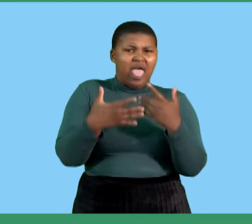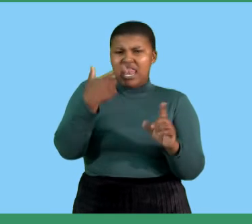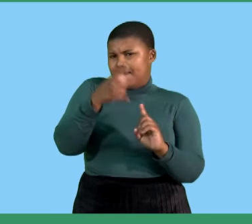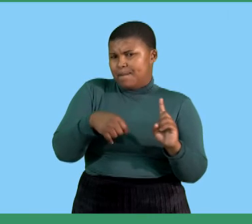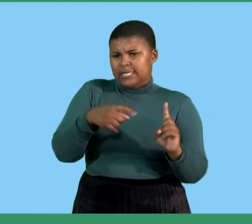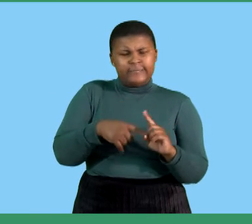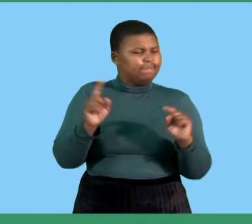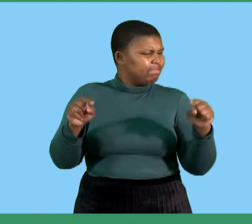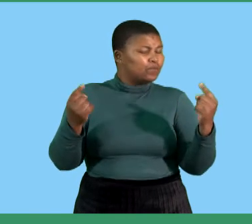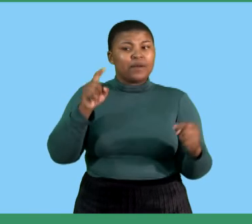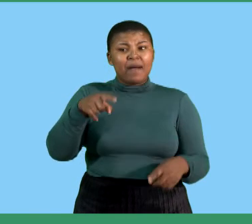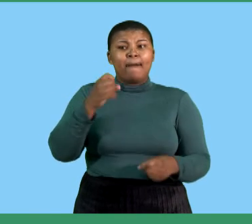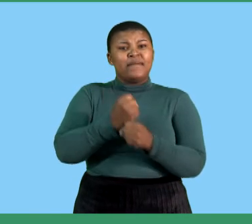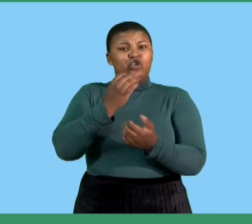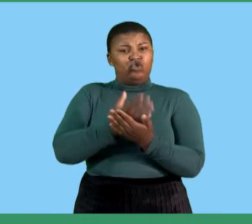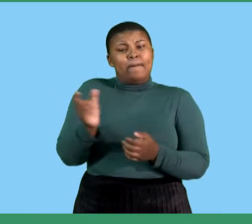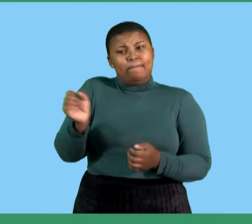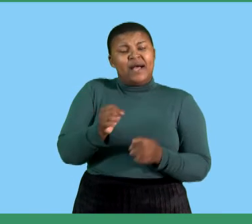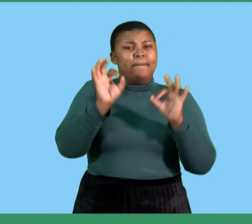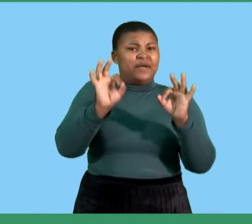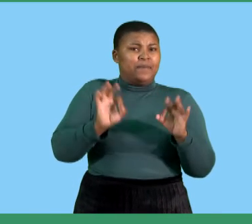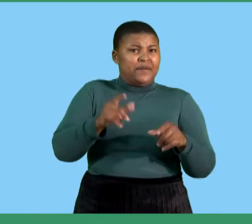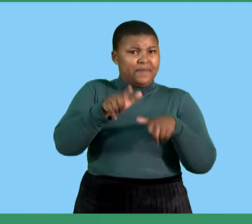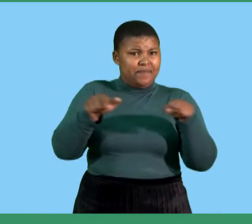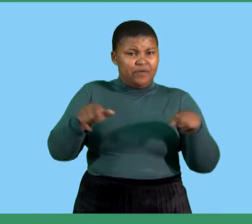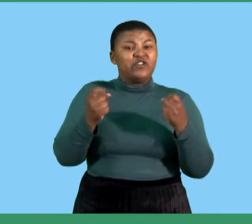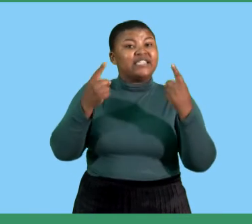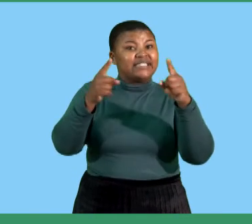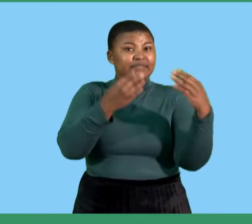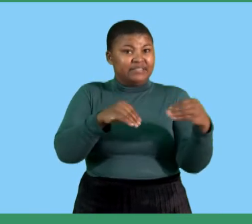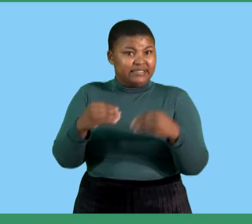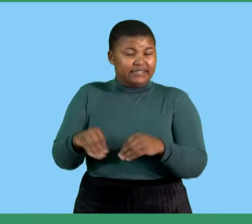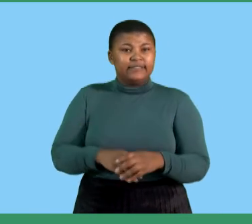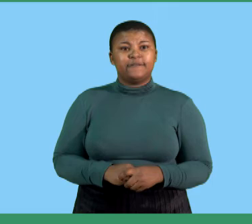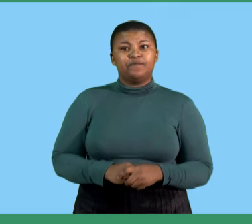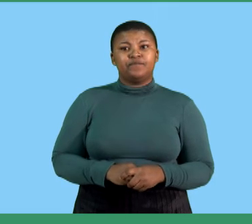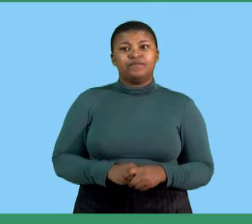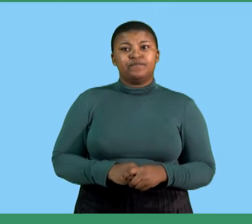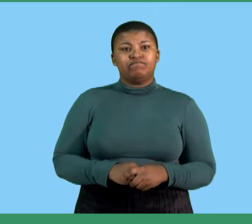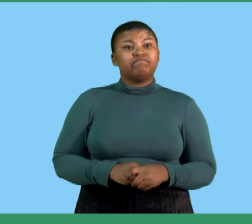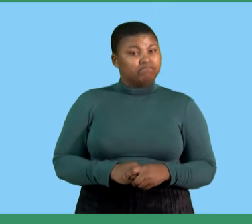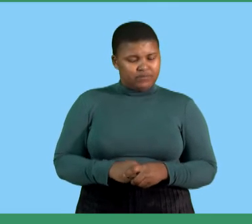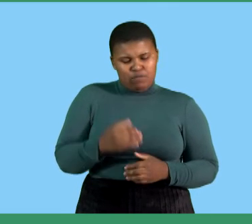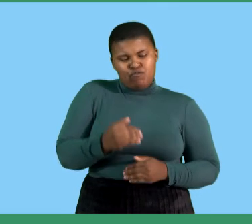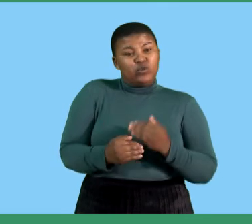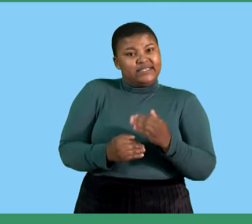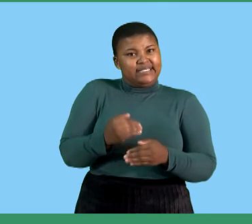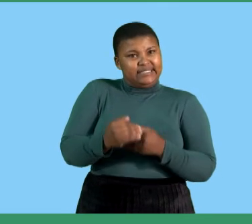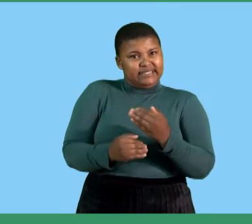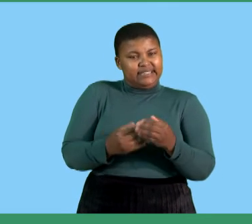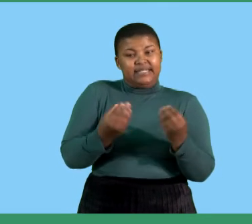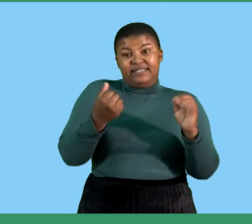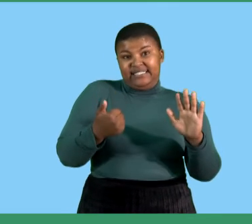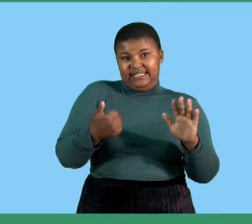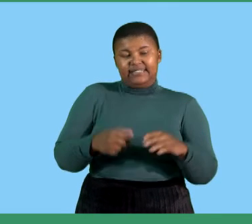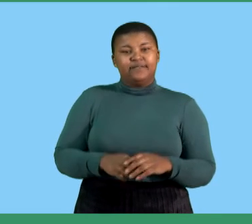has an impact on the success of the business. Right. And then we're looking at the process, which is the sixth marketing